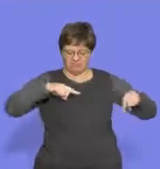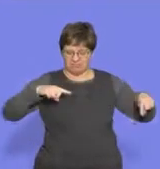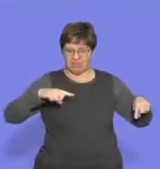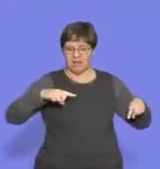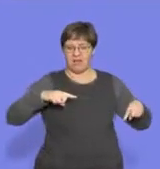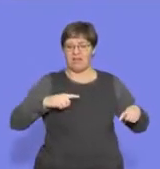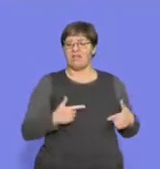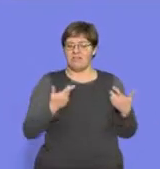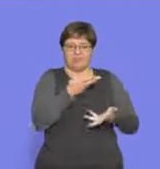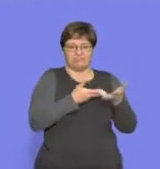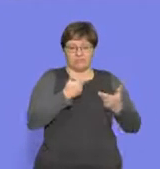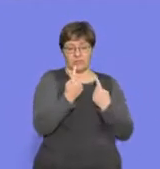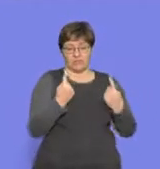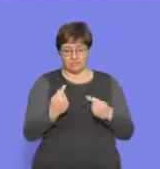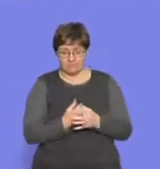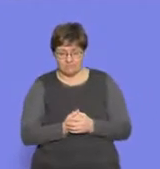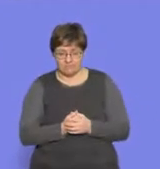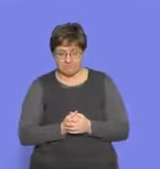organisms interacting with them.